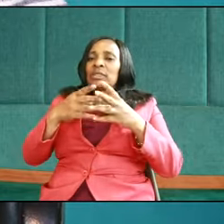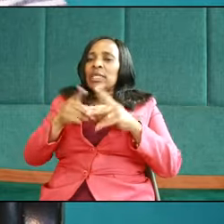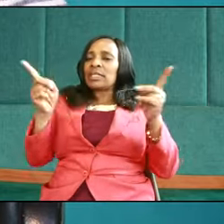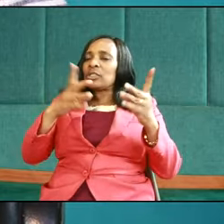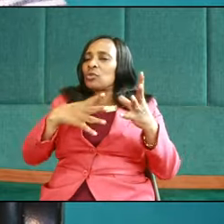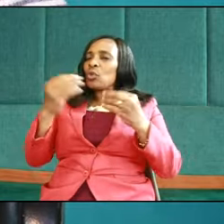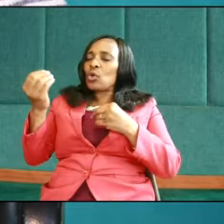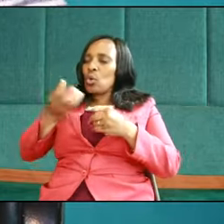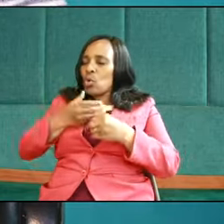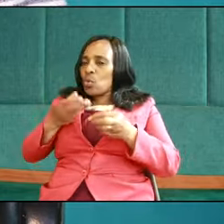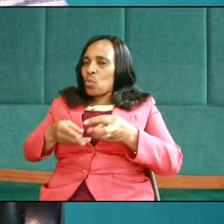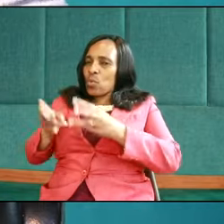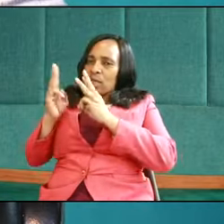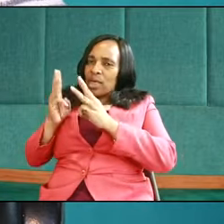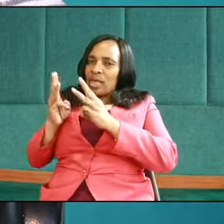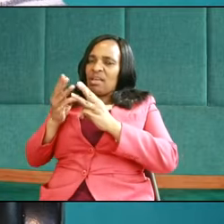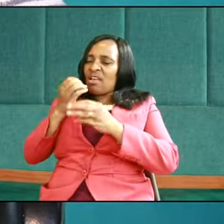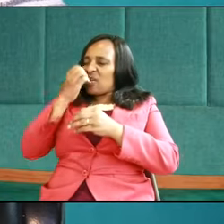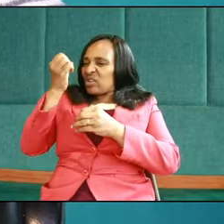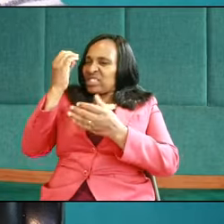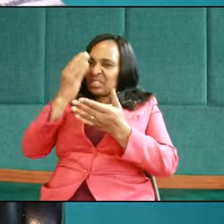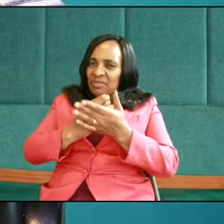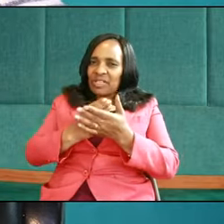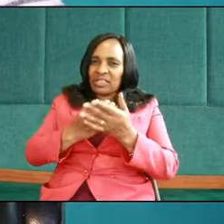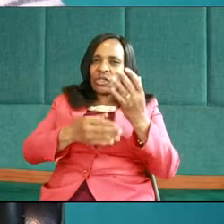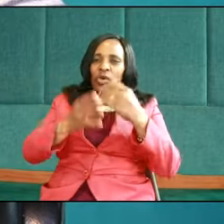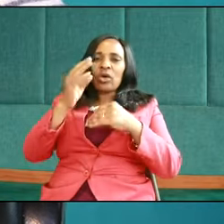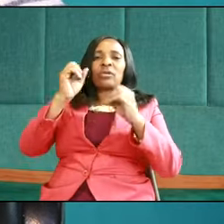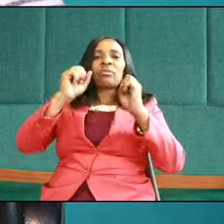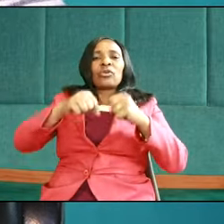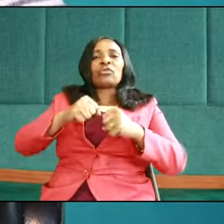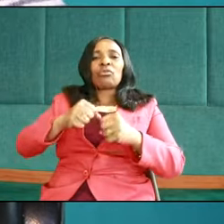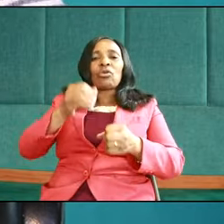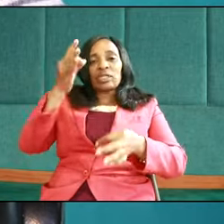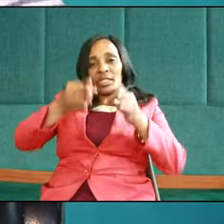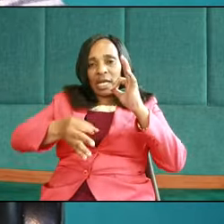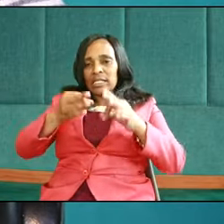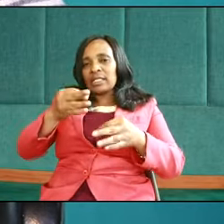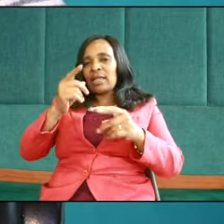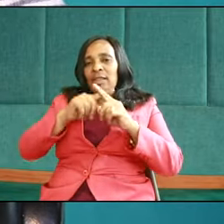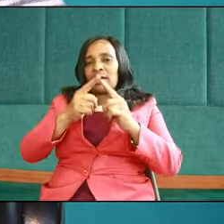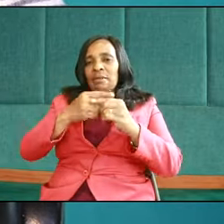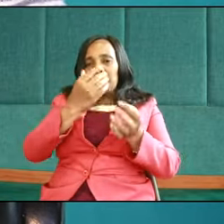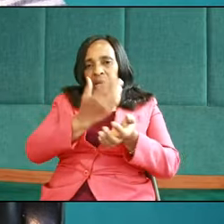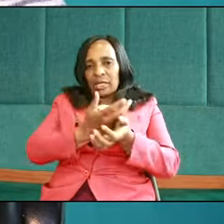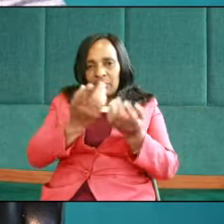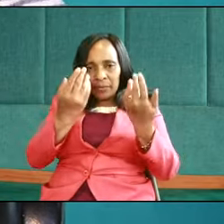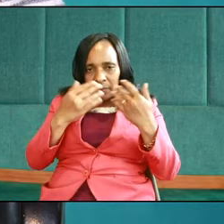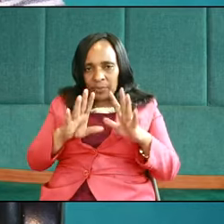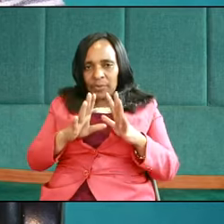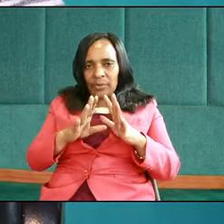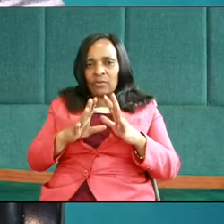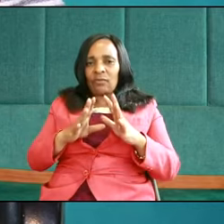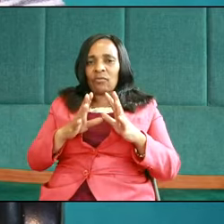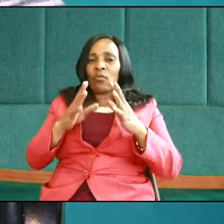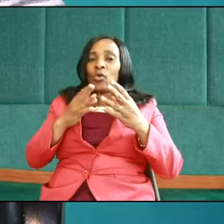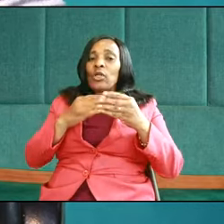way, ignoring the fact that God would have to judge him and punish him for leading the people